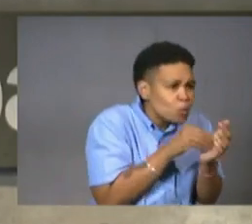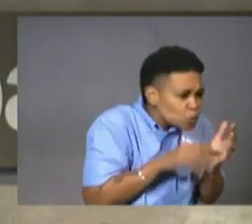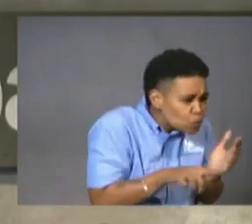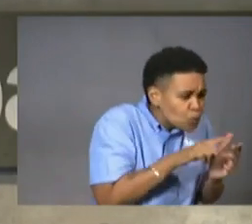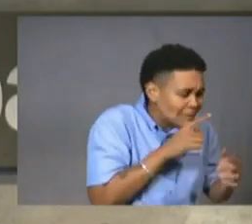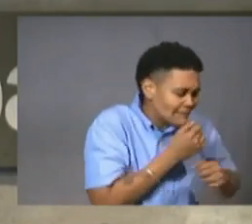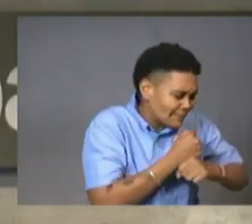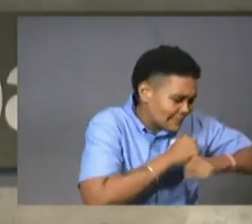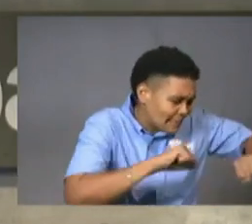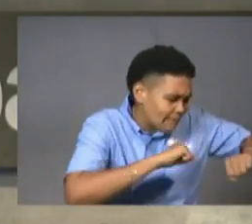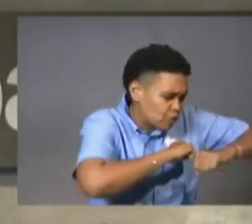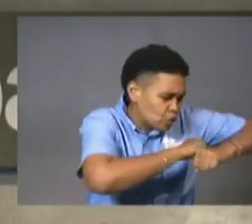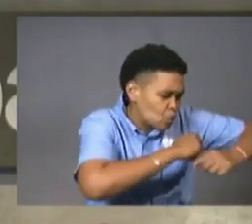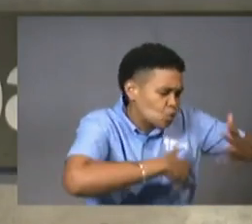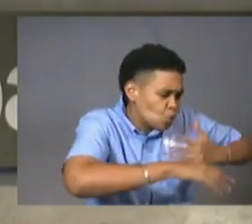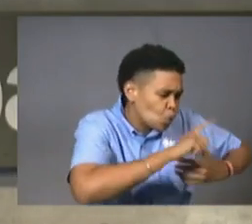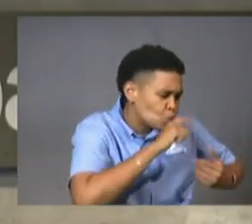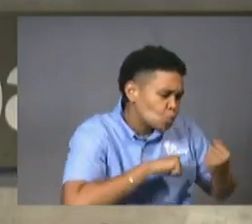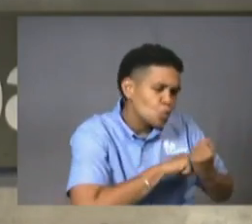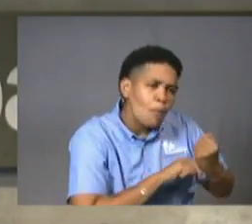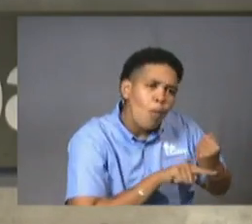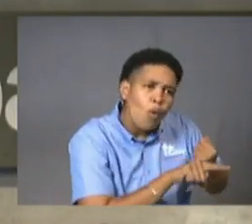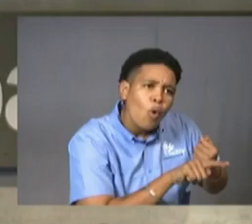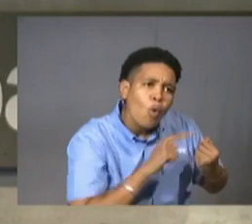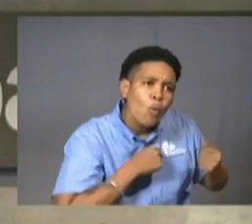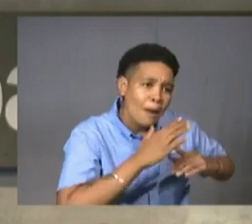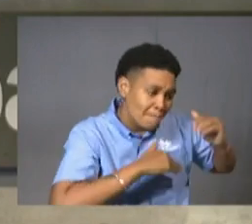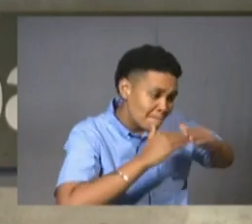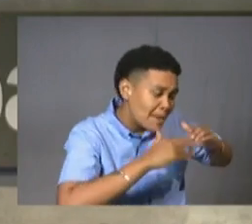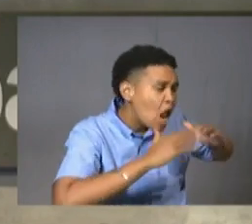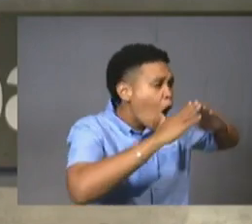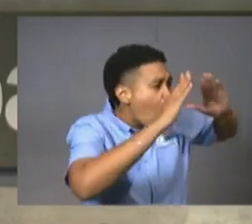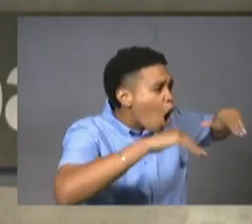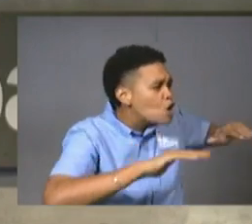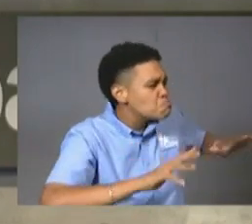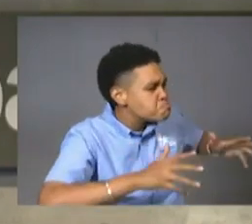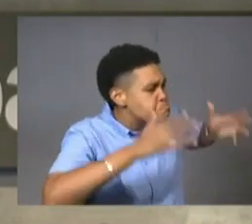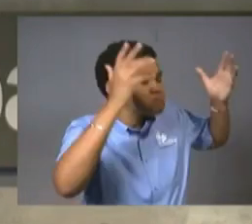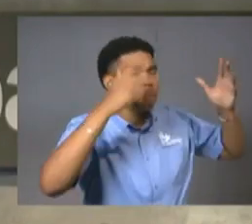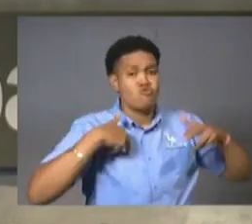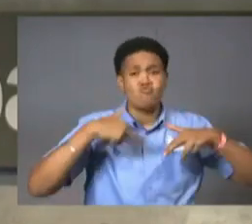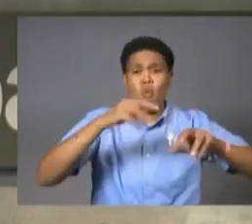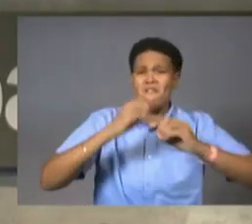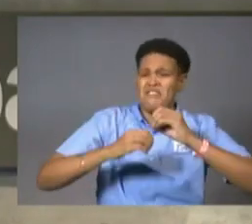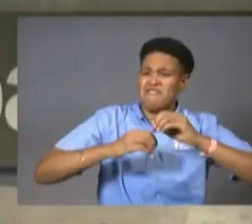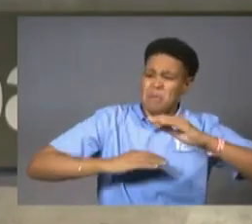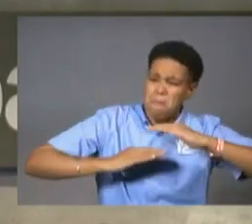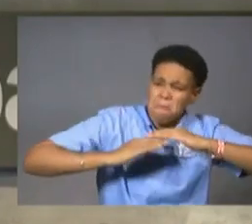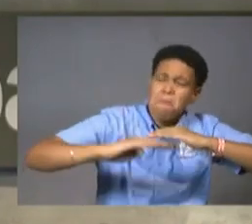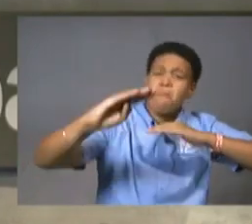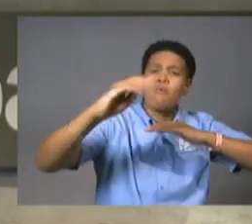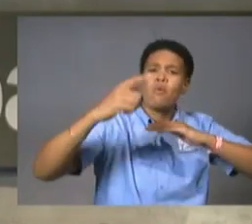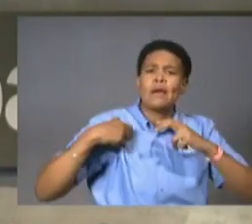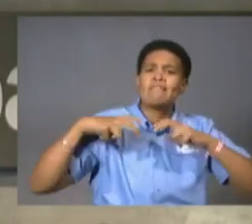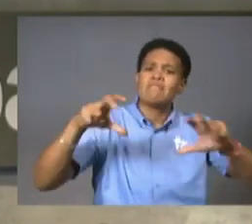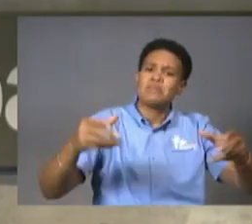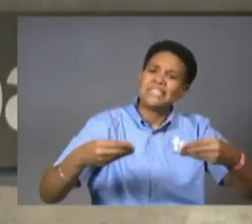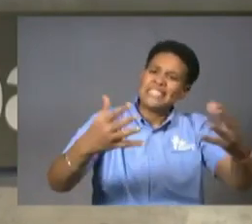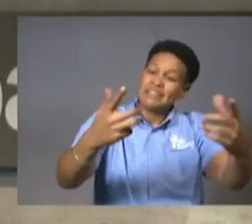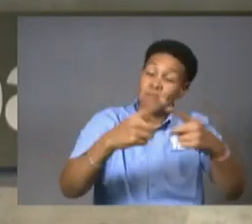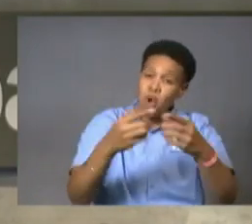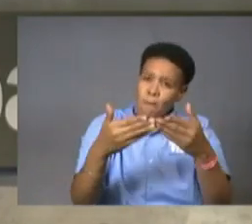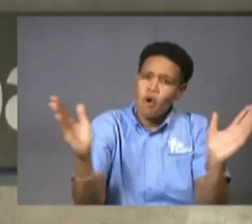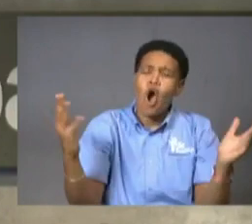safety net. We built more houses, we fixed more roads, we provided more investment, we broadened opportunity. And